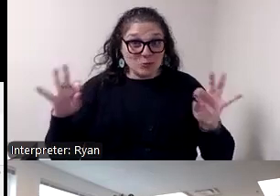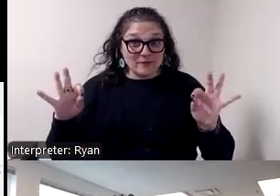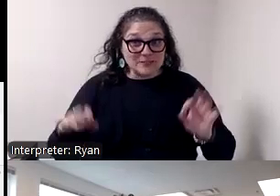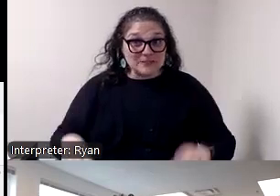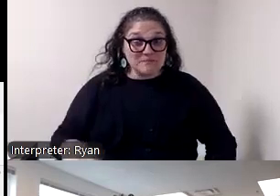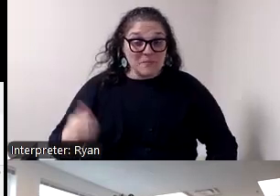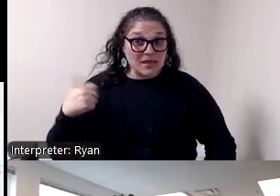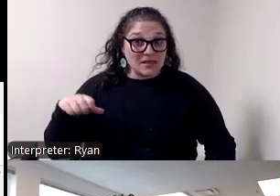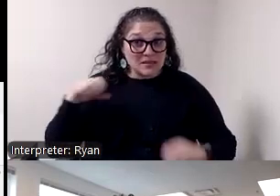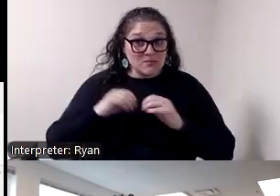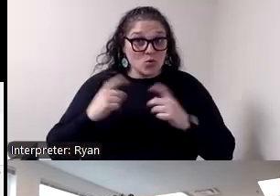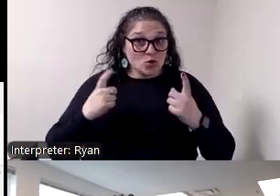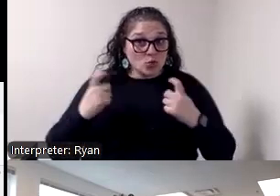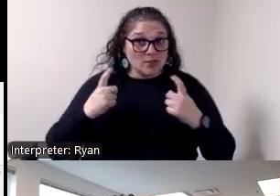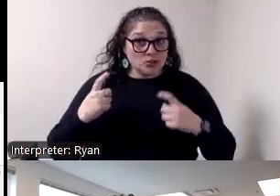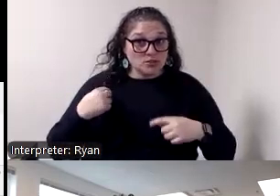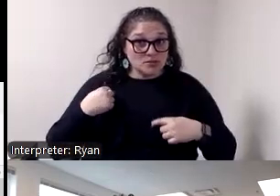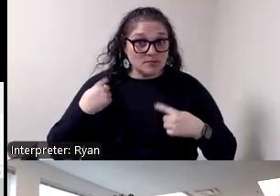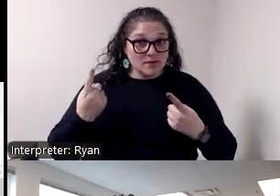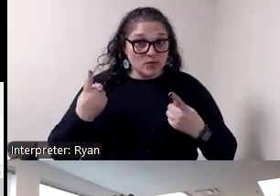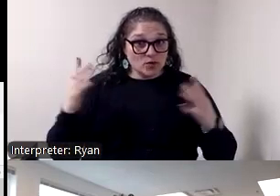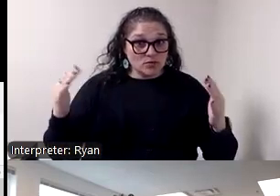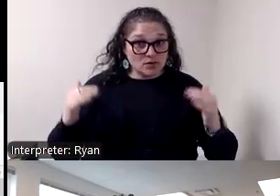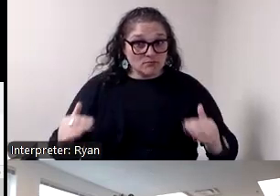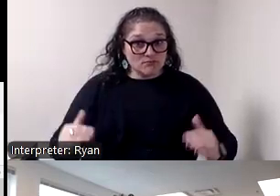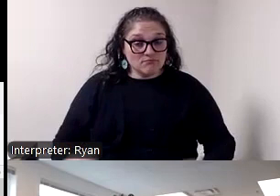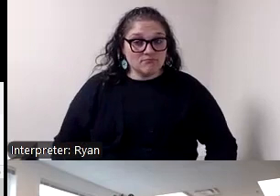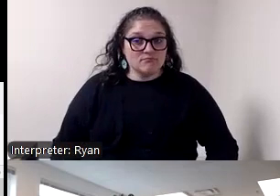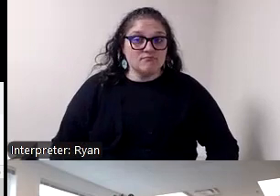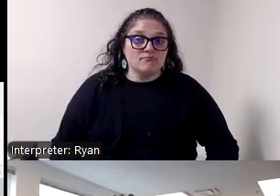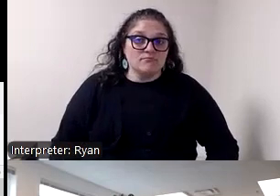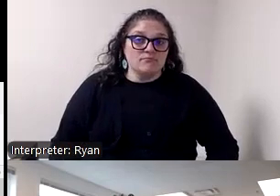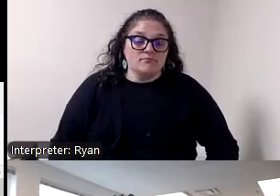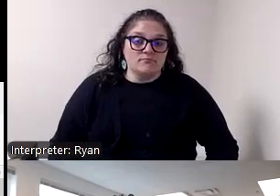Any other questions before we move on?